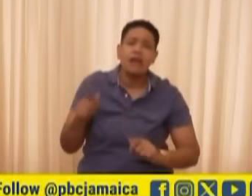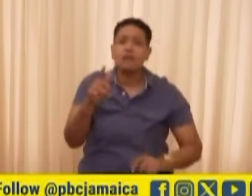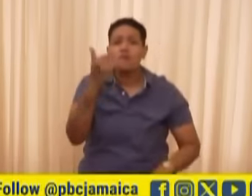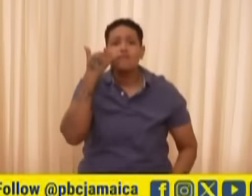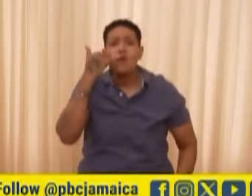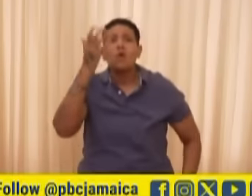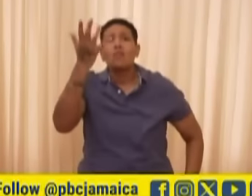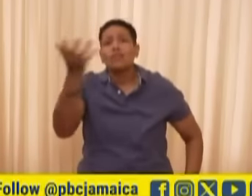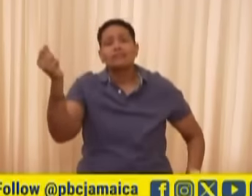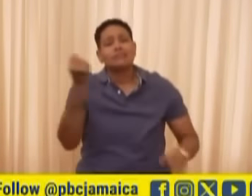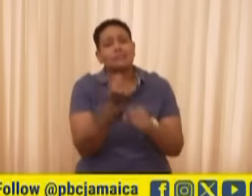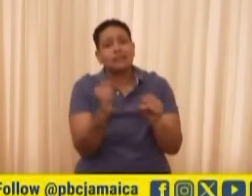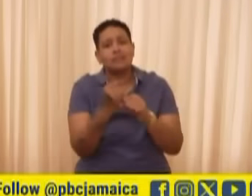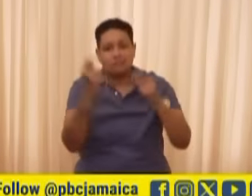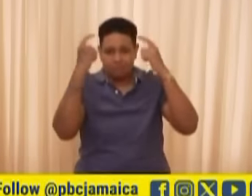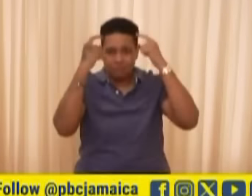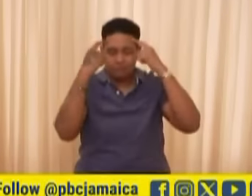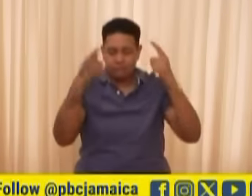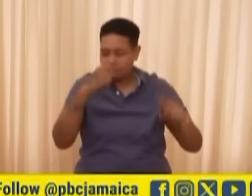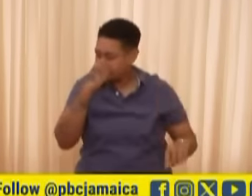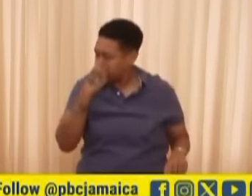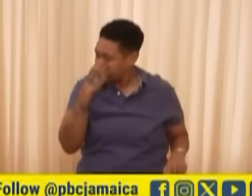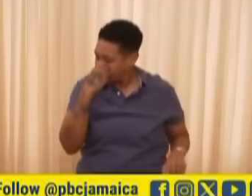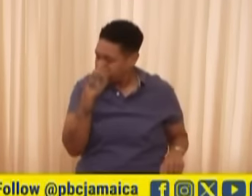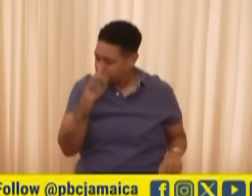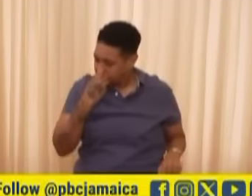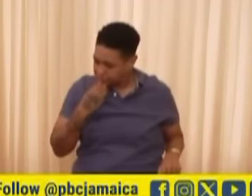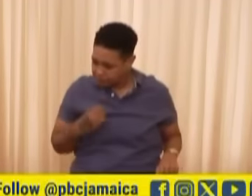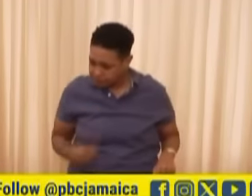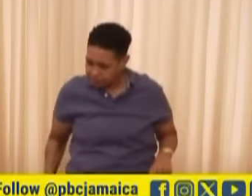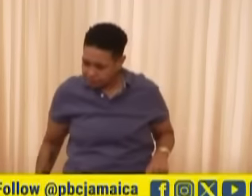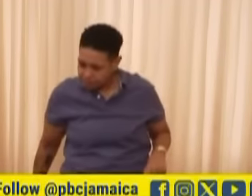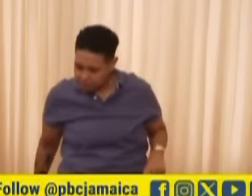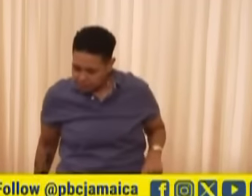safe. And we can't give you any